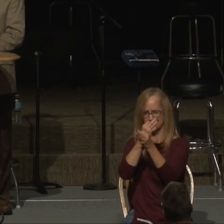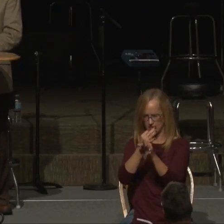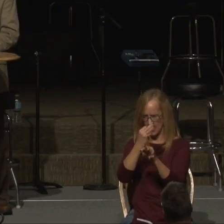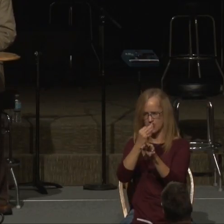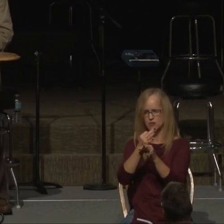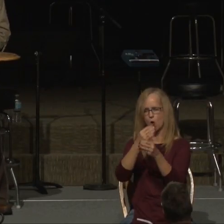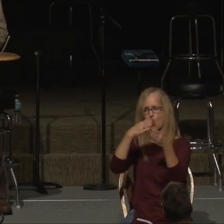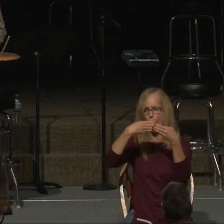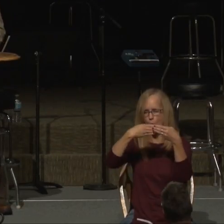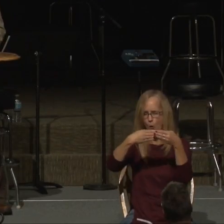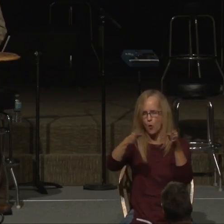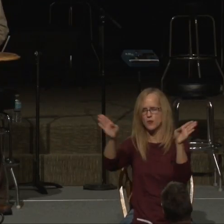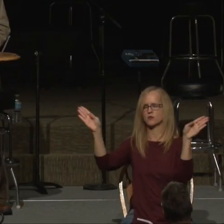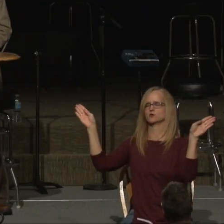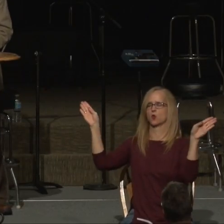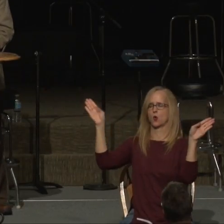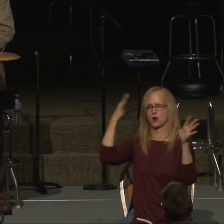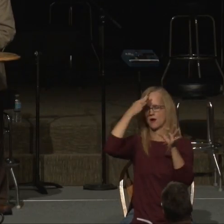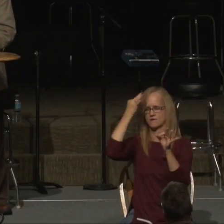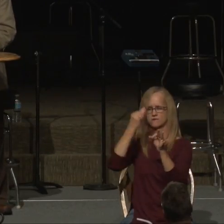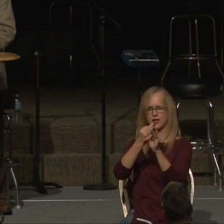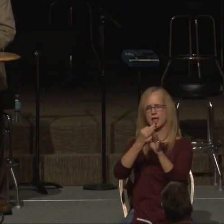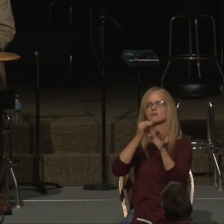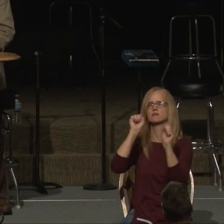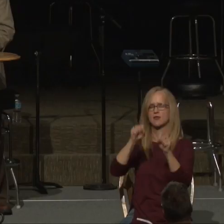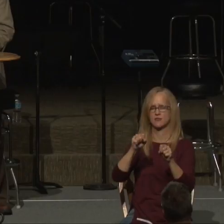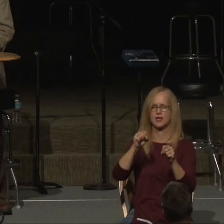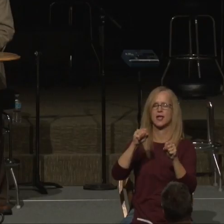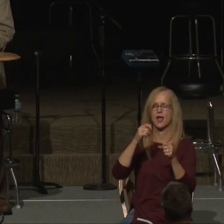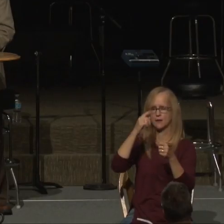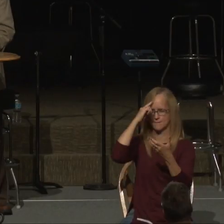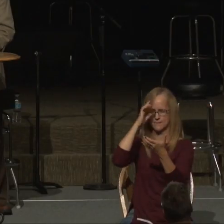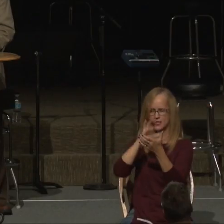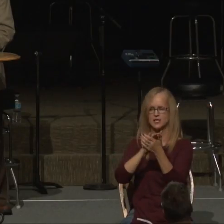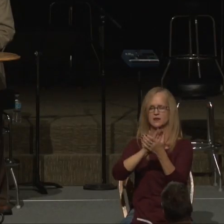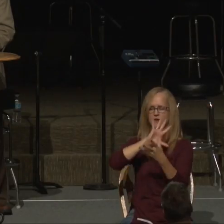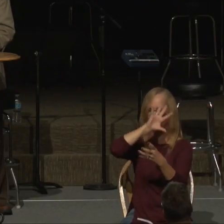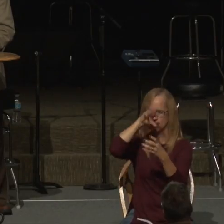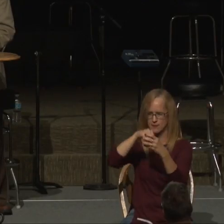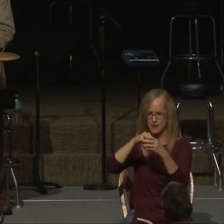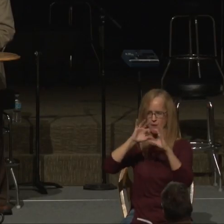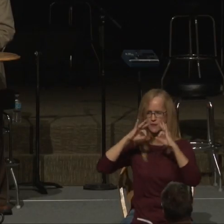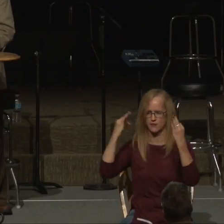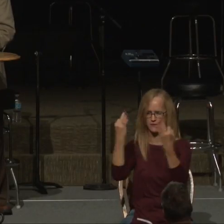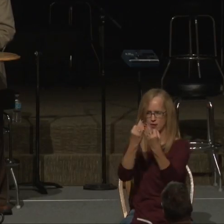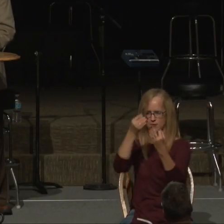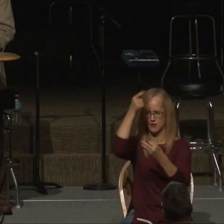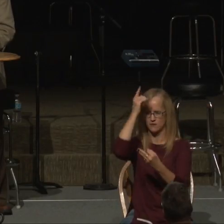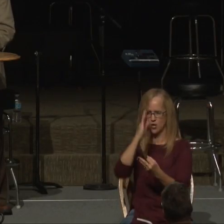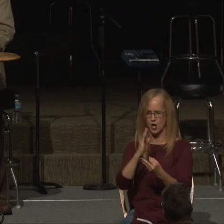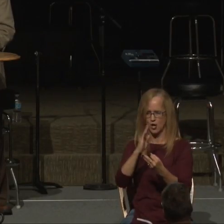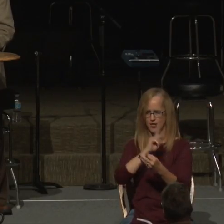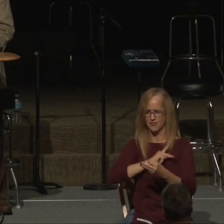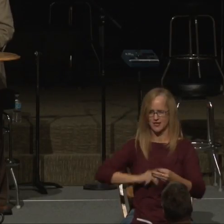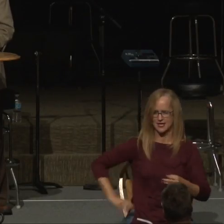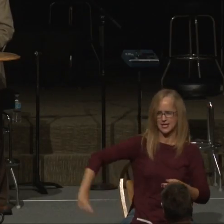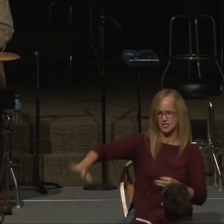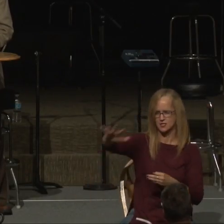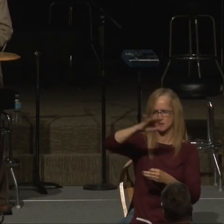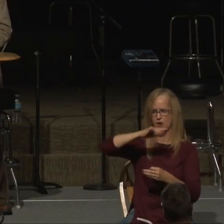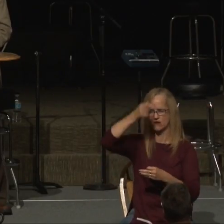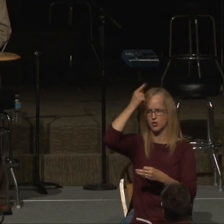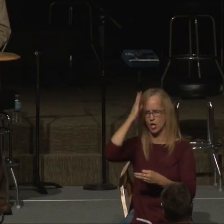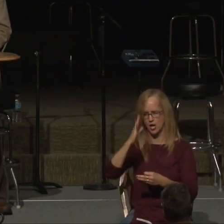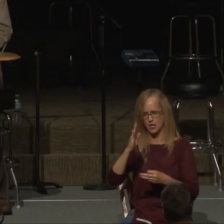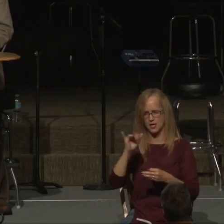faith. Open the door of faith that they may believe and become part of the family of God, part of the kingdom of God. And as you